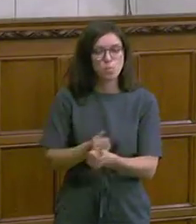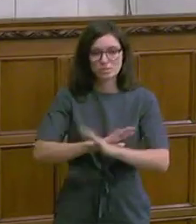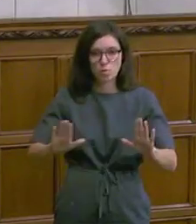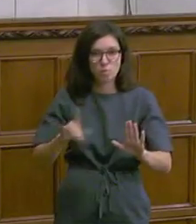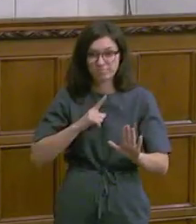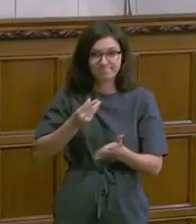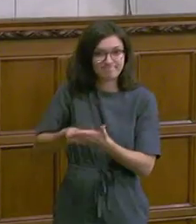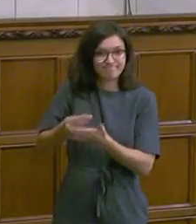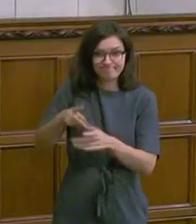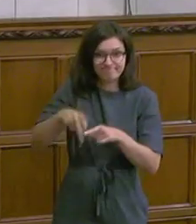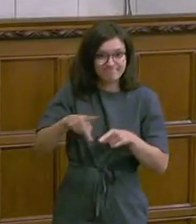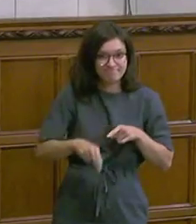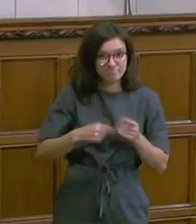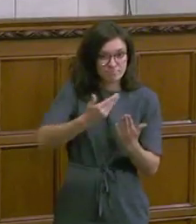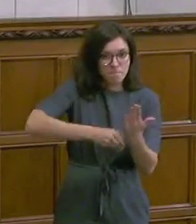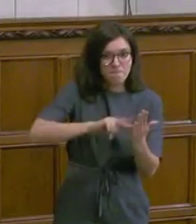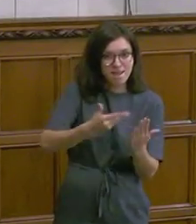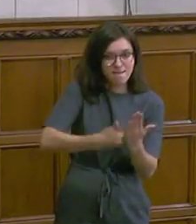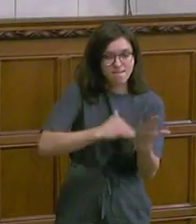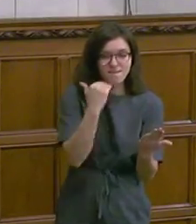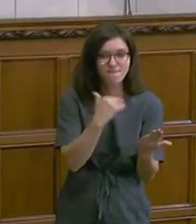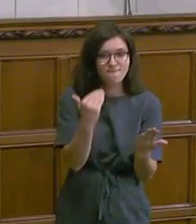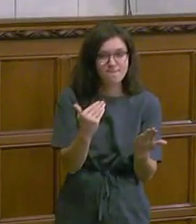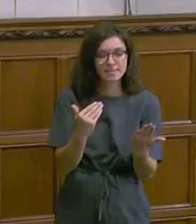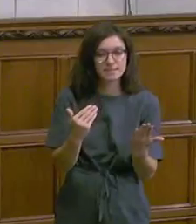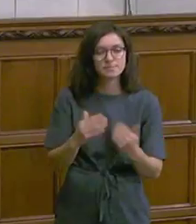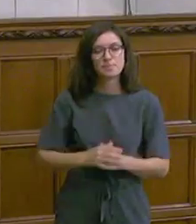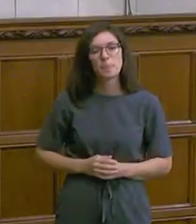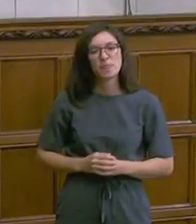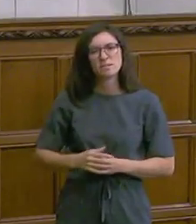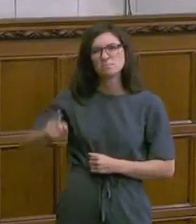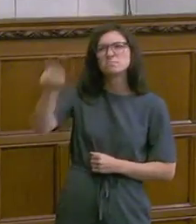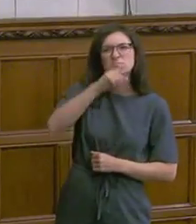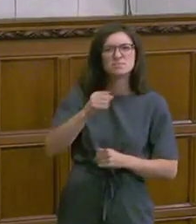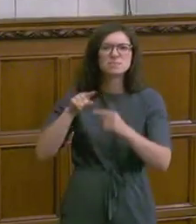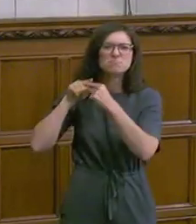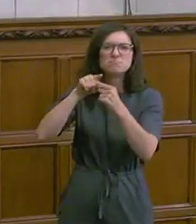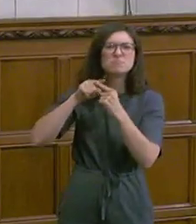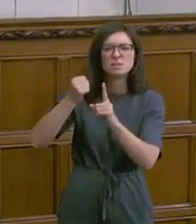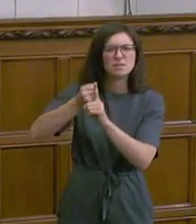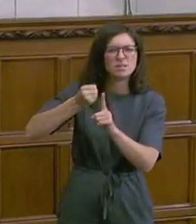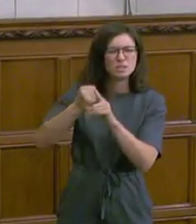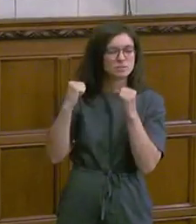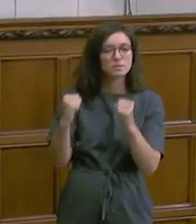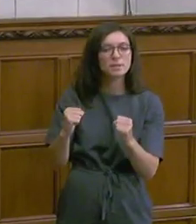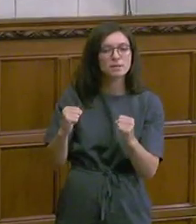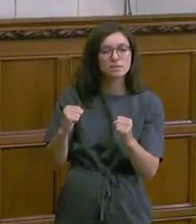They also remain stubbornly overrepresented in alternative provision and exclusion figures.